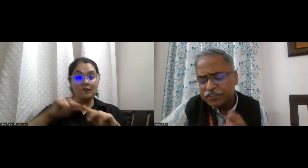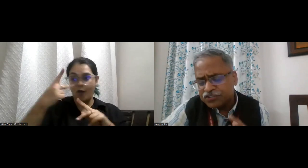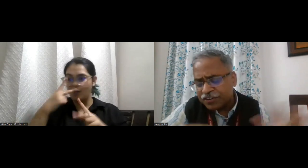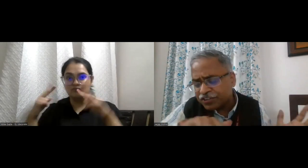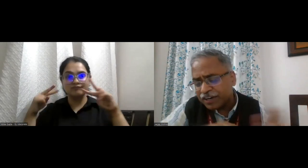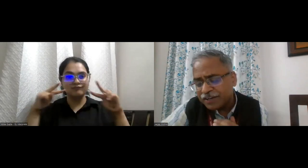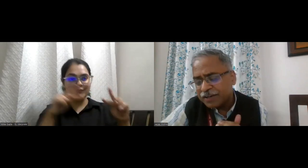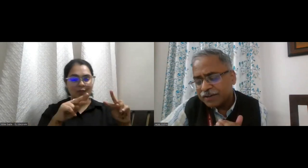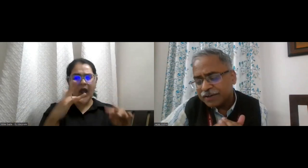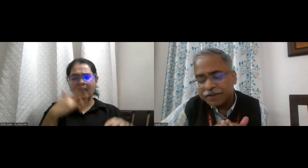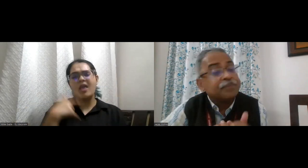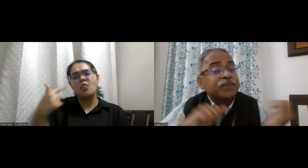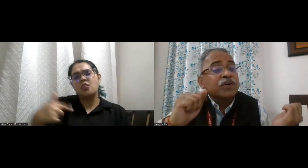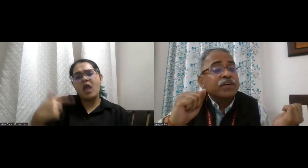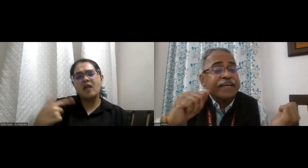in general